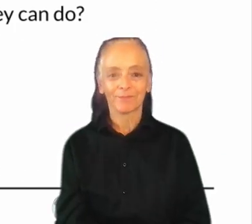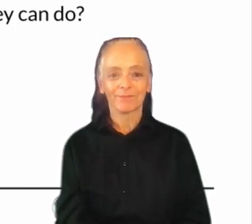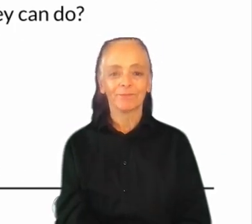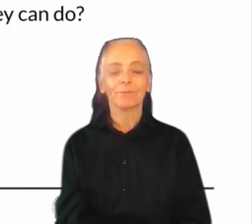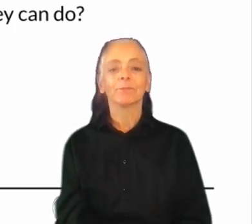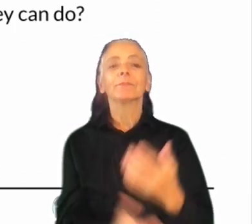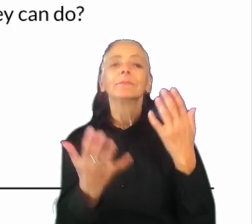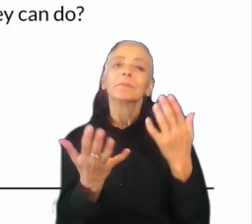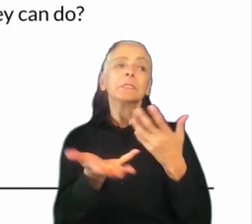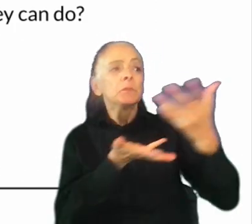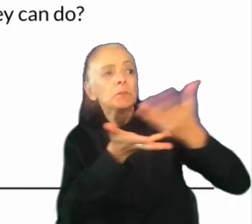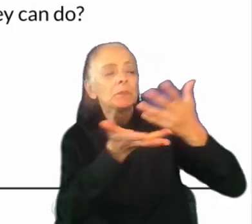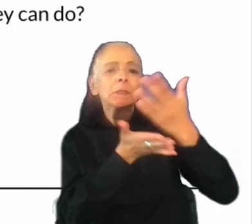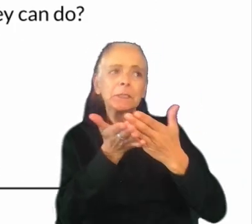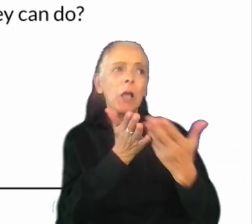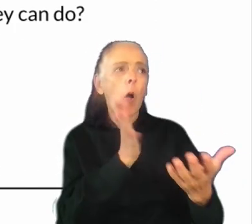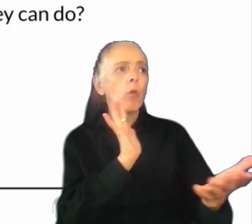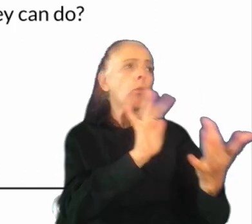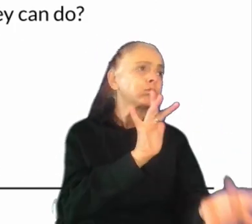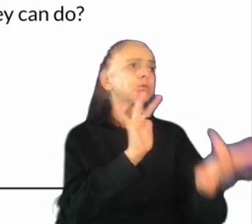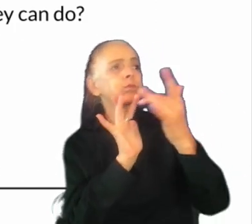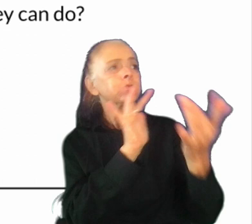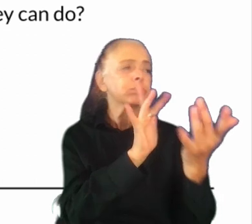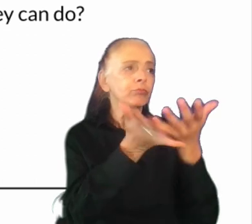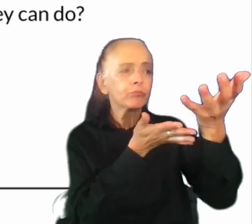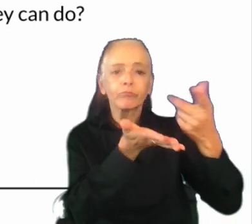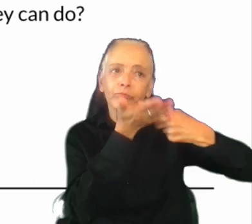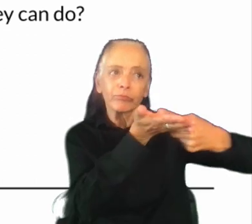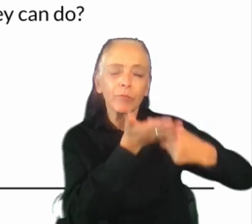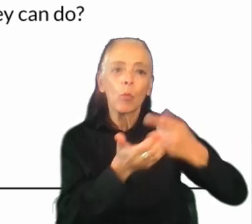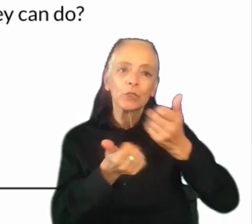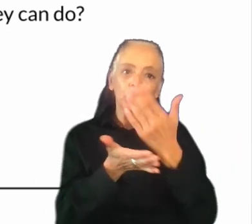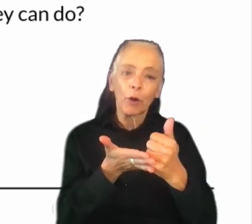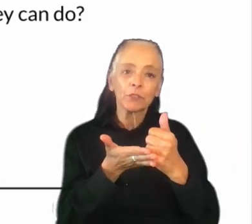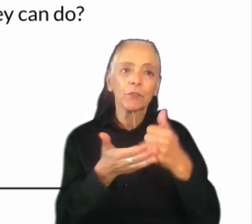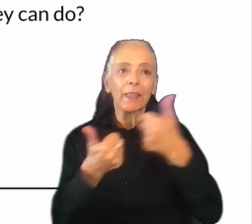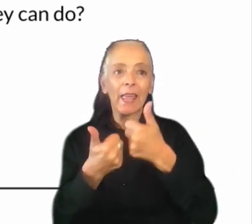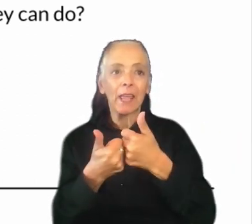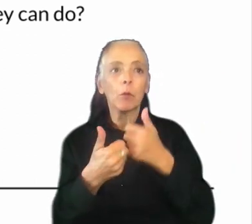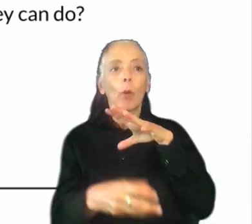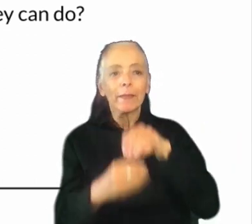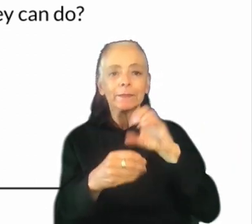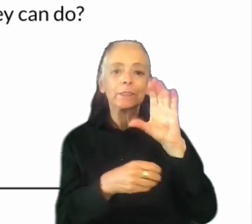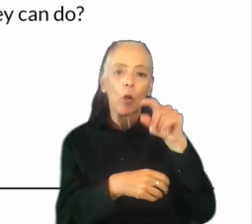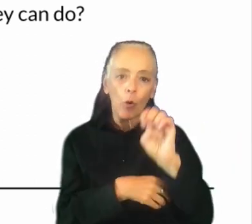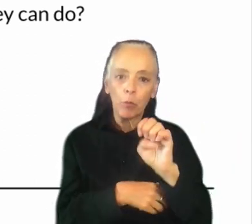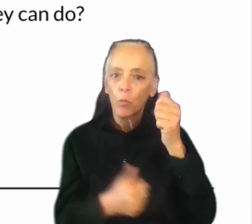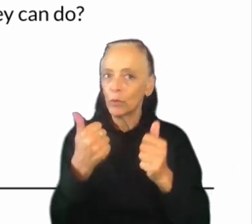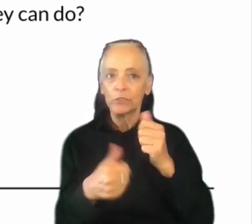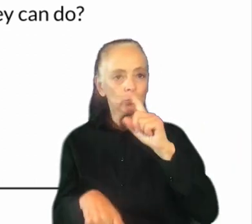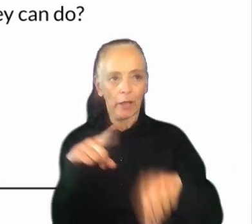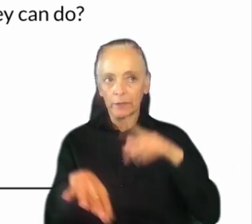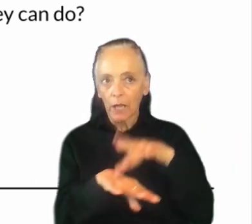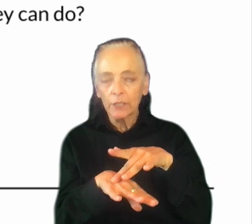and there's a bit of back and forth in that so you have to have a chat with them to work out what parts of the game are in scope or out of scope and also when